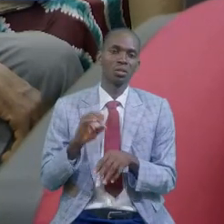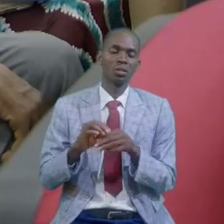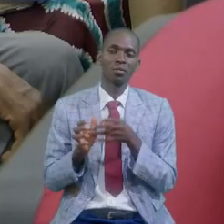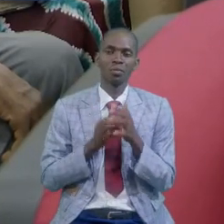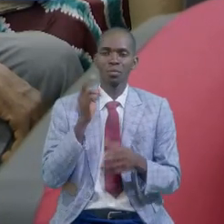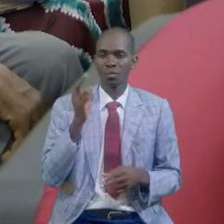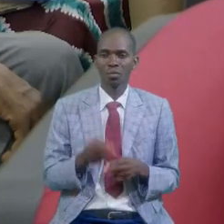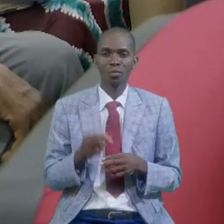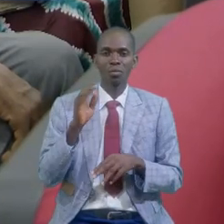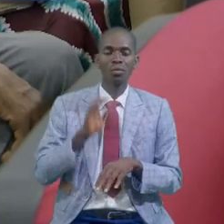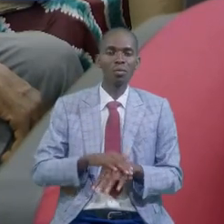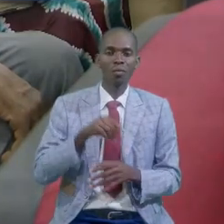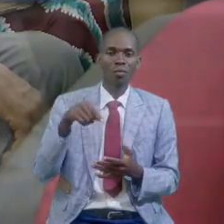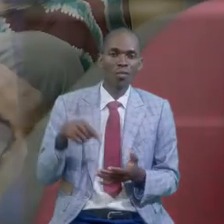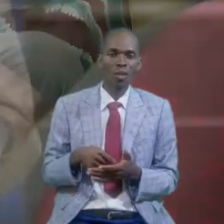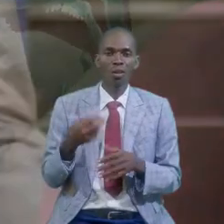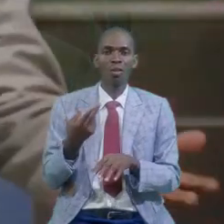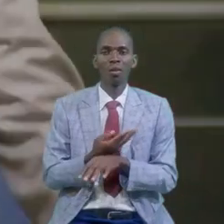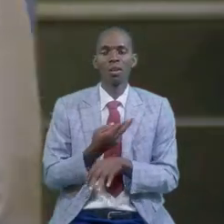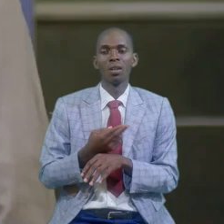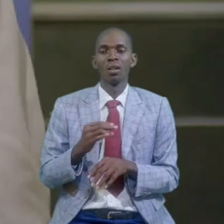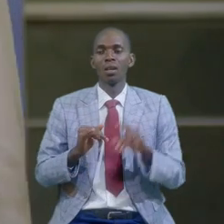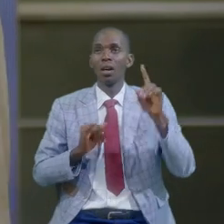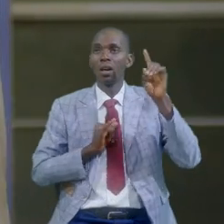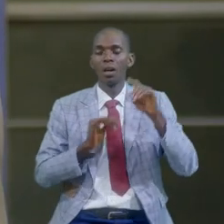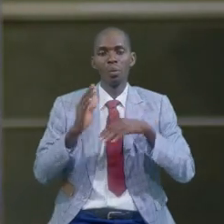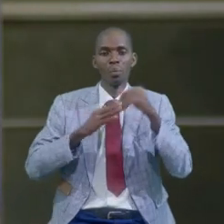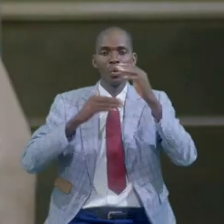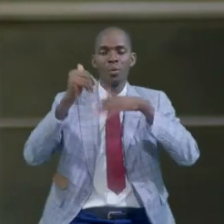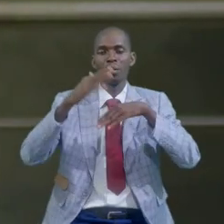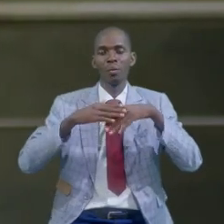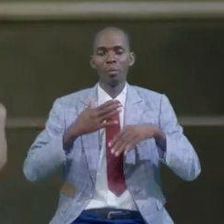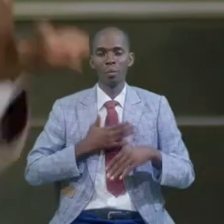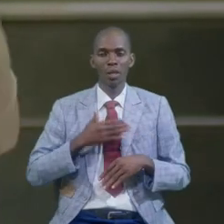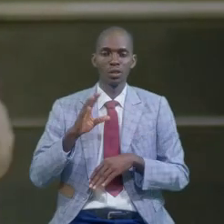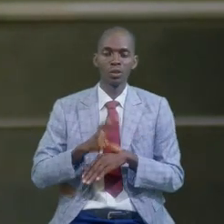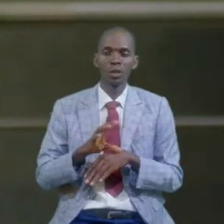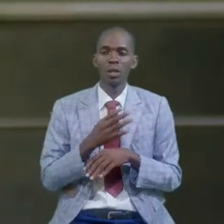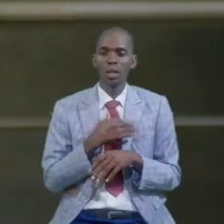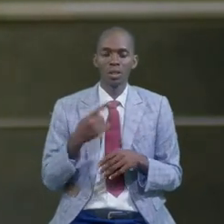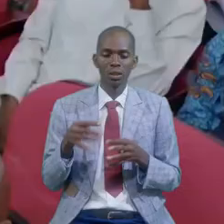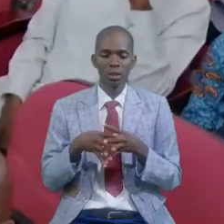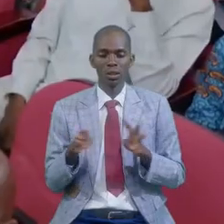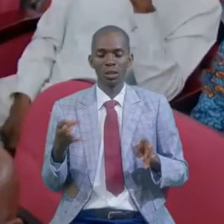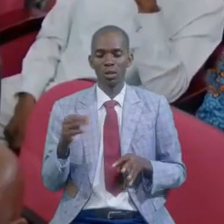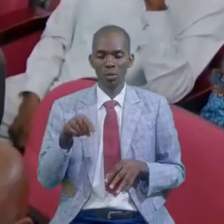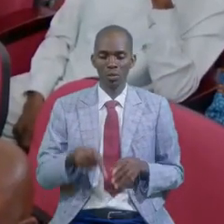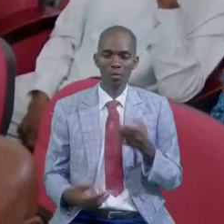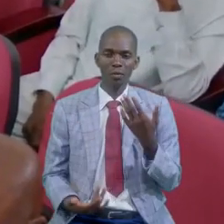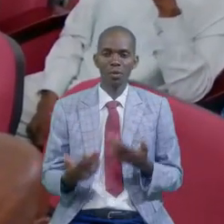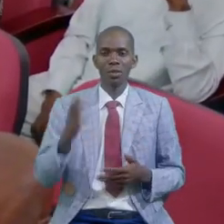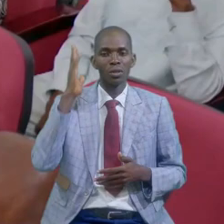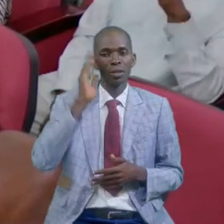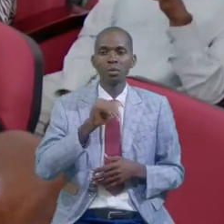Upon this rock, I build my church, and the gates of hell shall